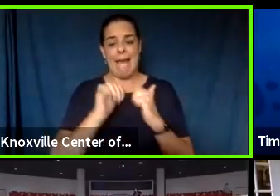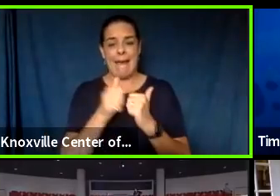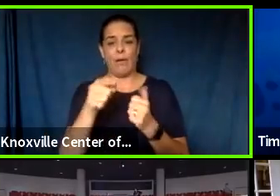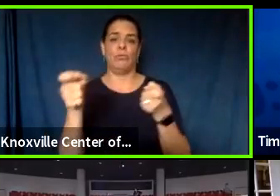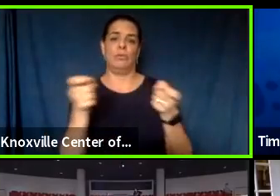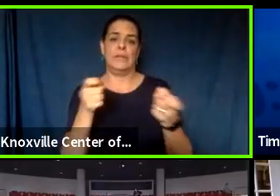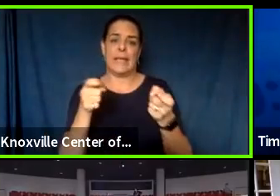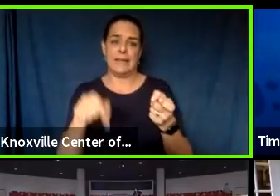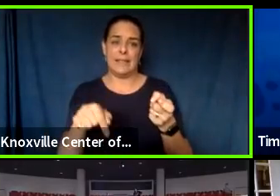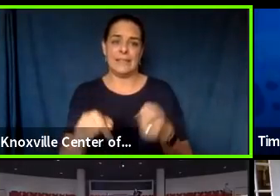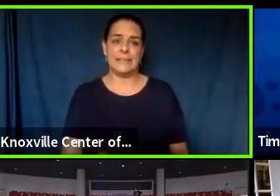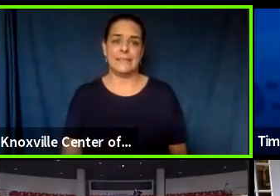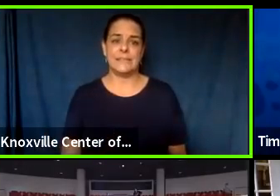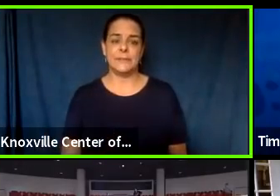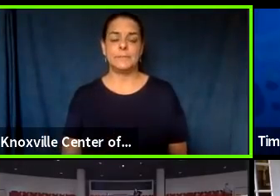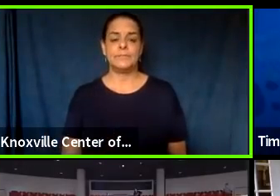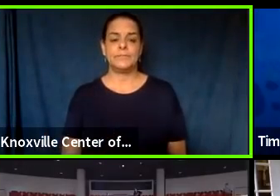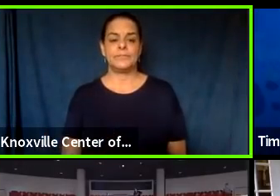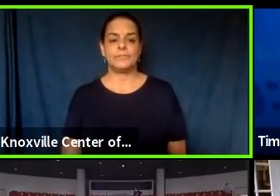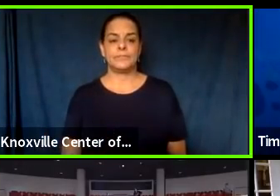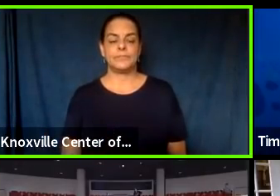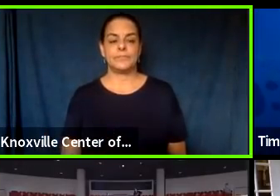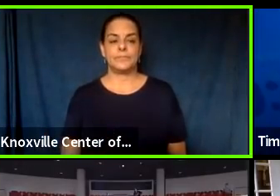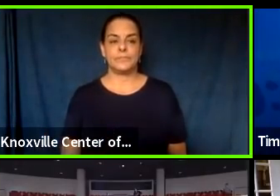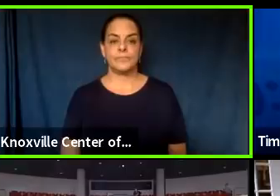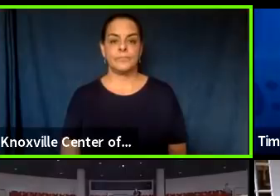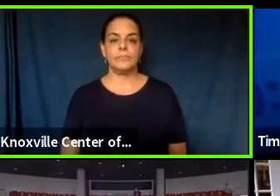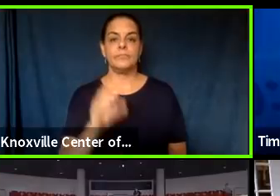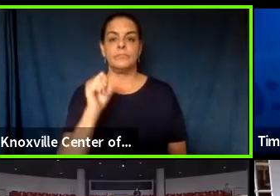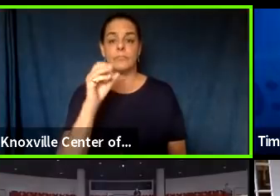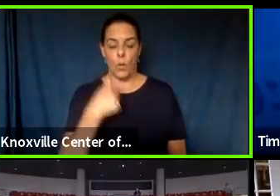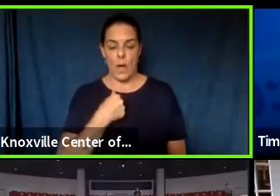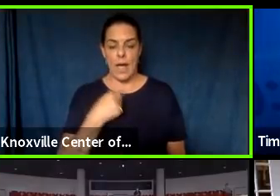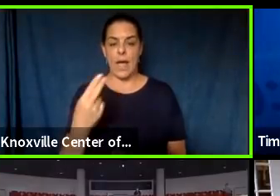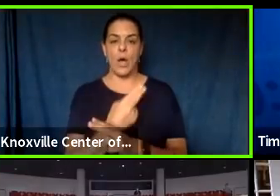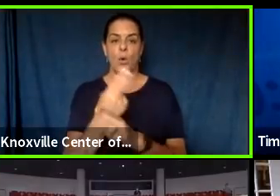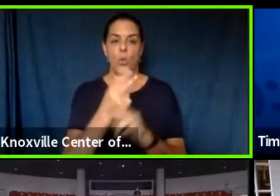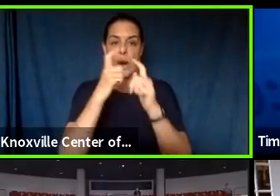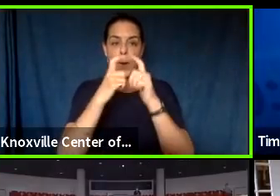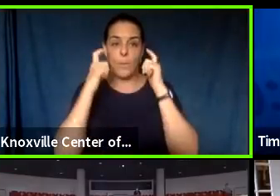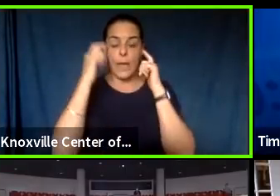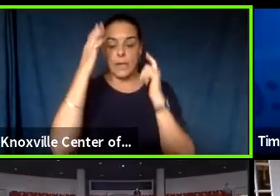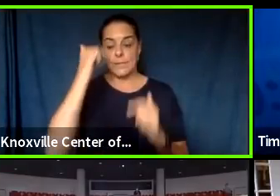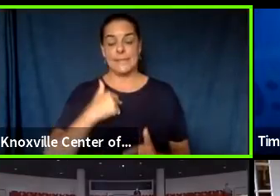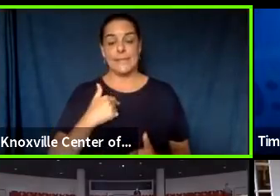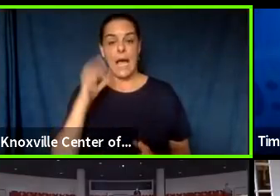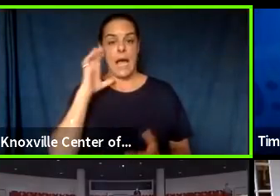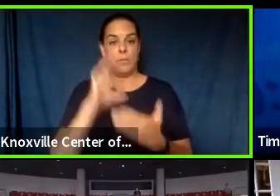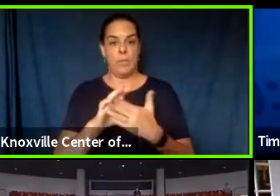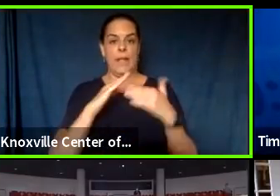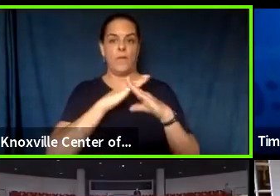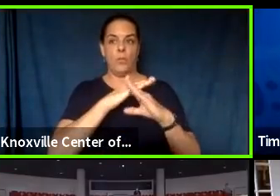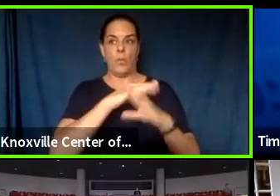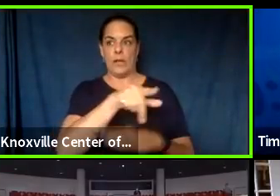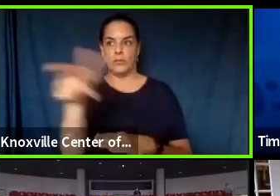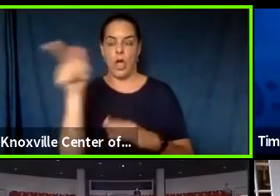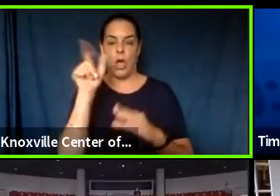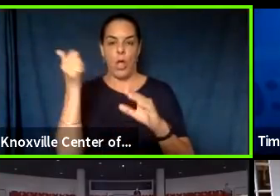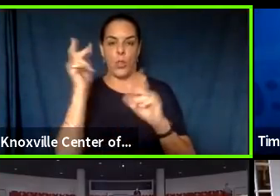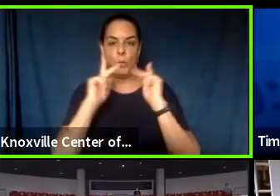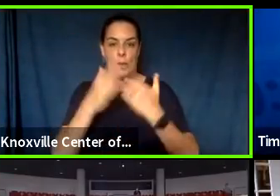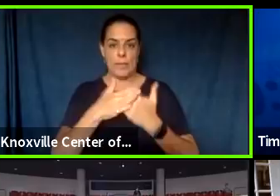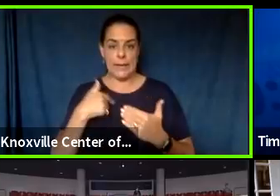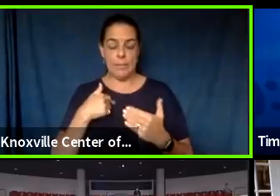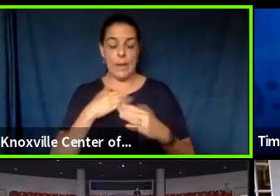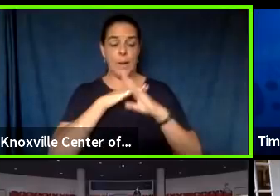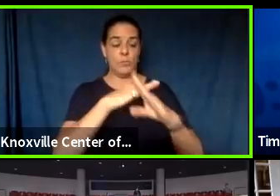dealing with this. So I wear a mask because I believe it protects others around me, my